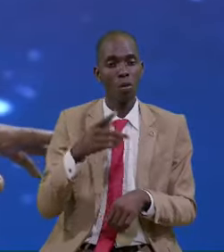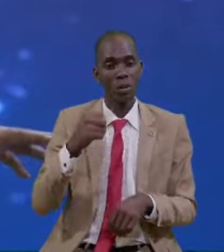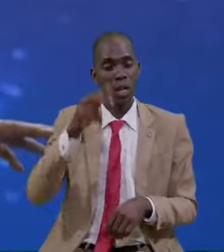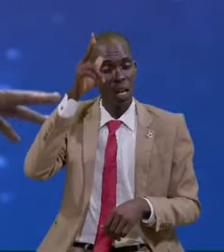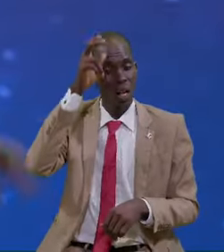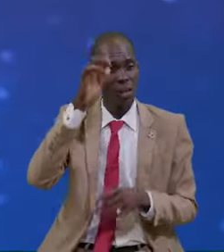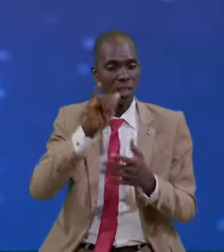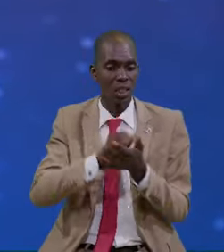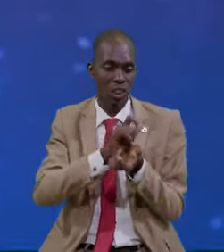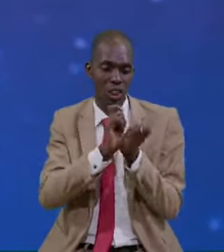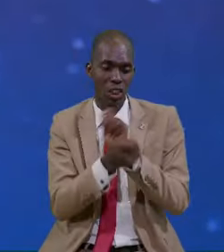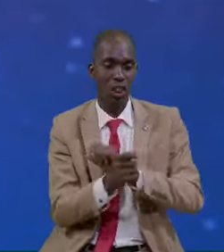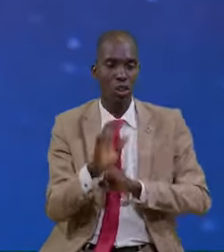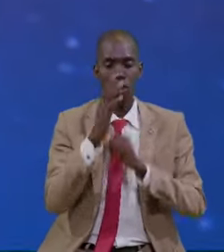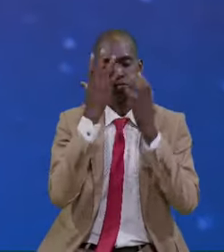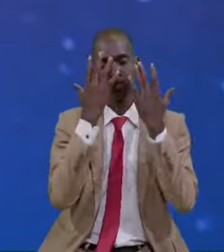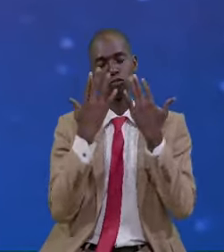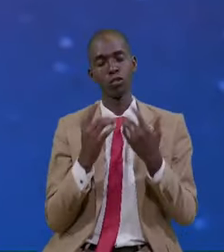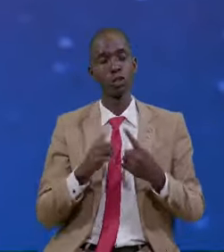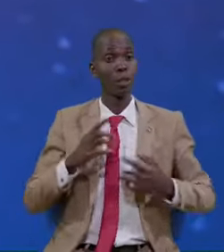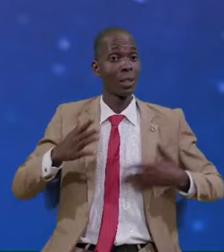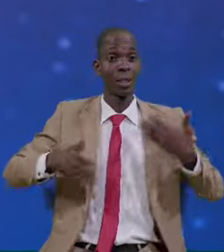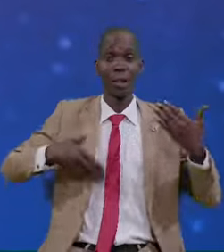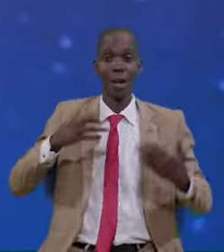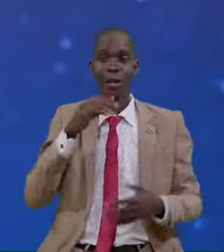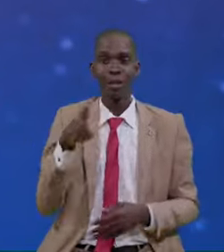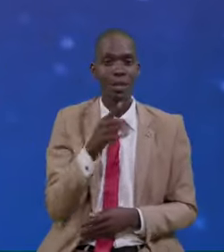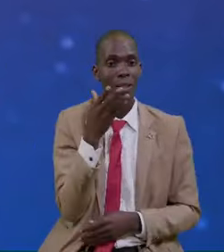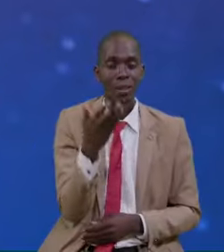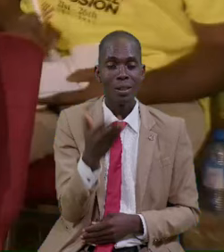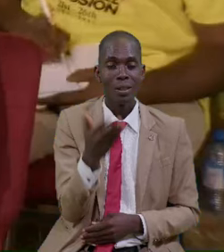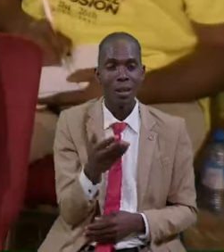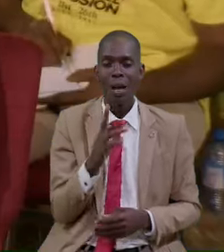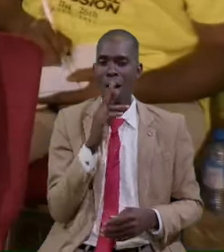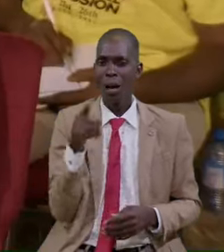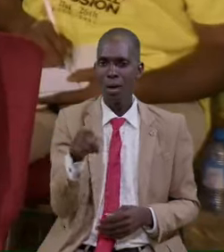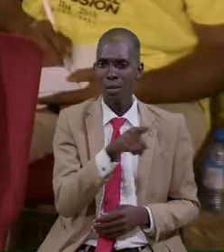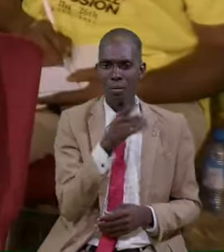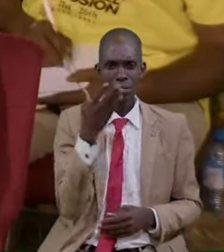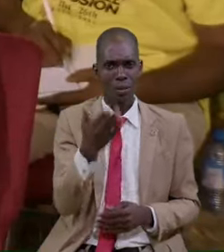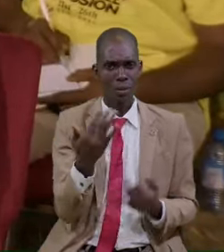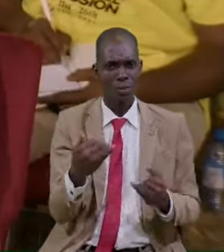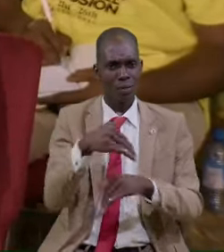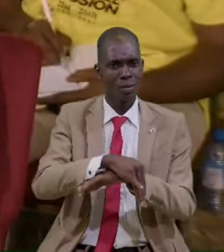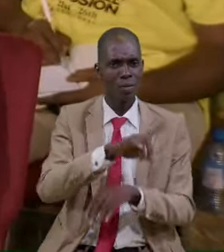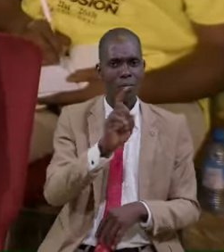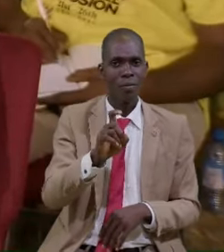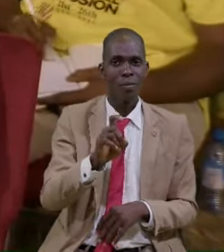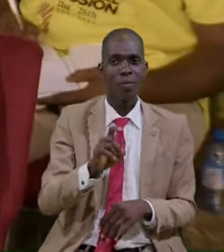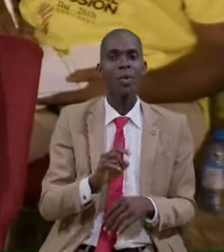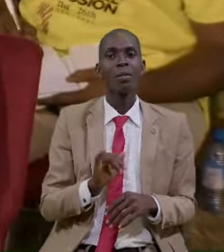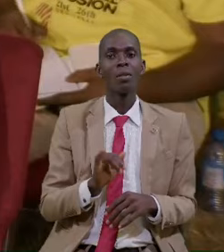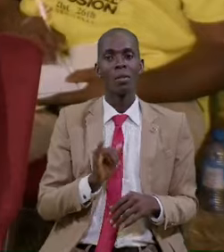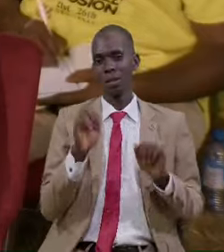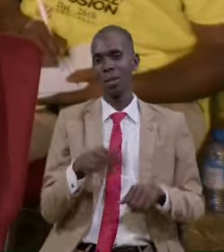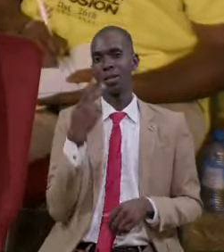your sorrow to joy. Are you there? I said, are you there tonight? Well, I can see you. I